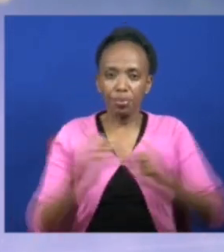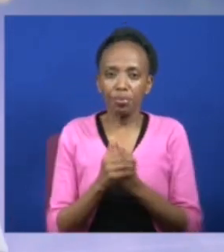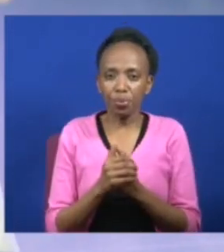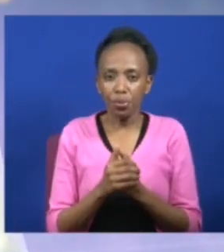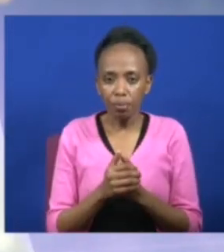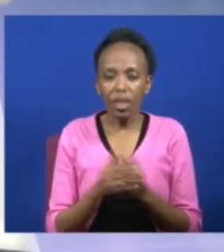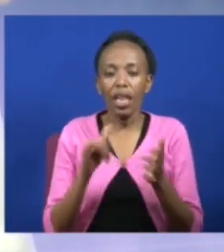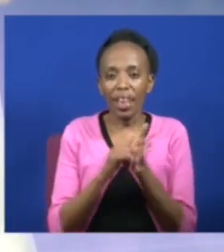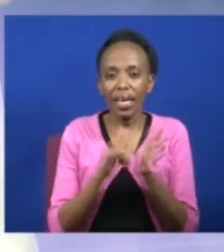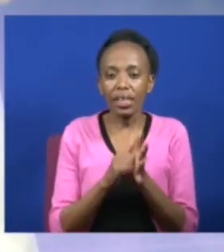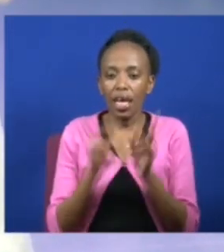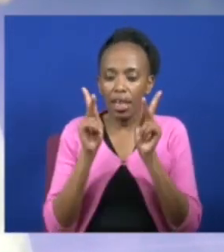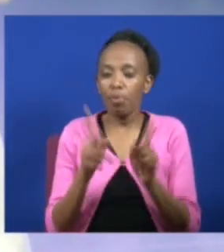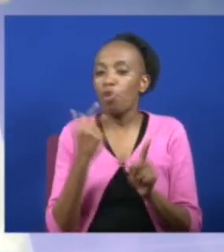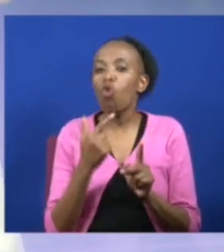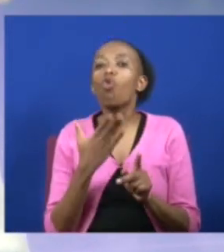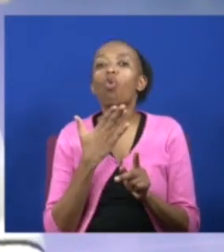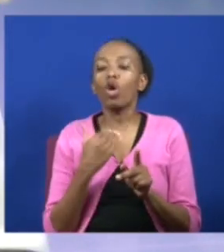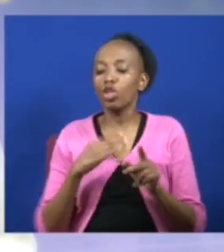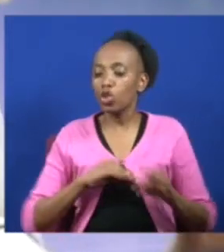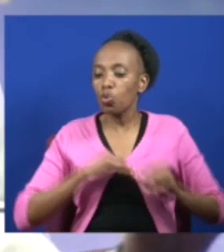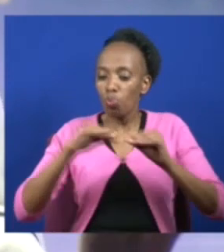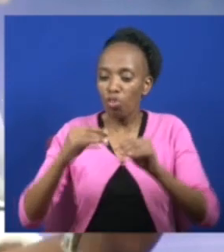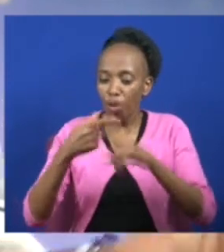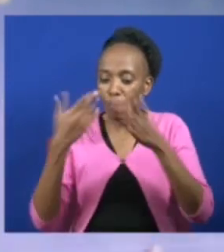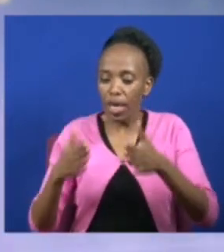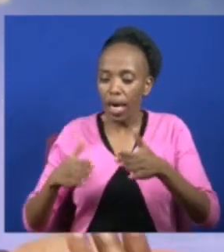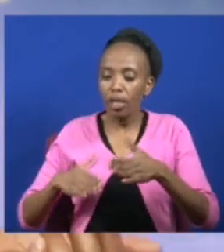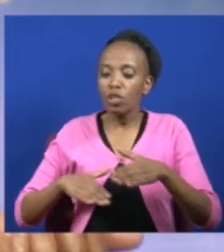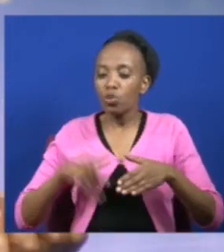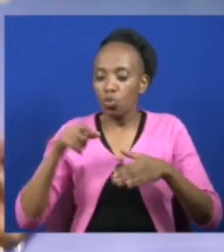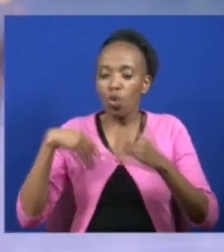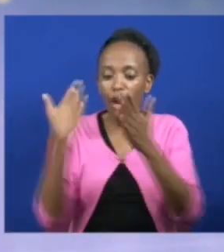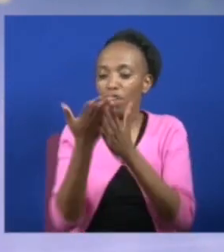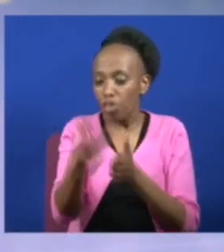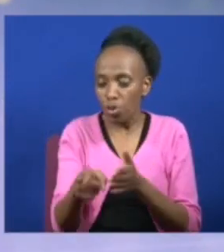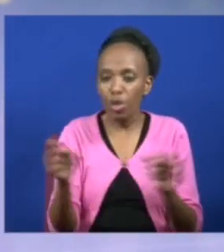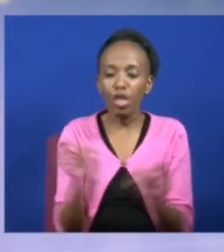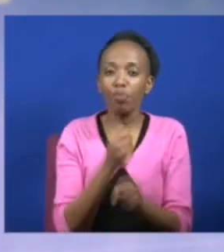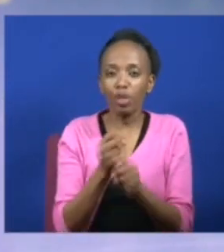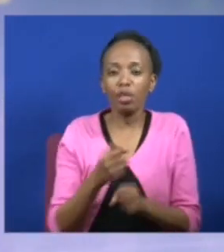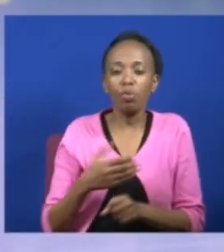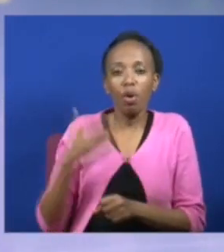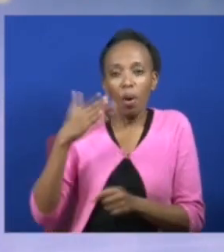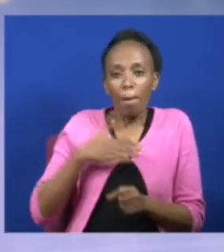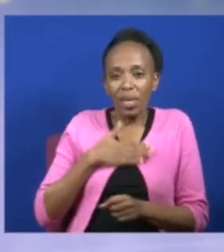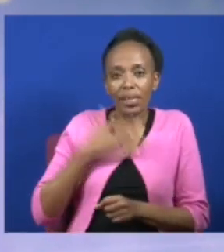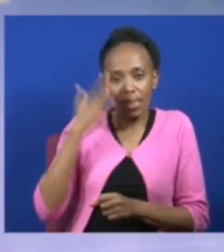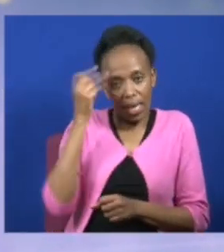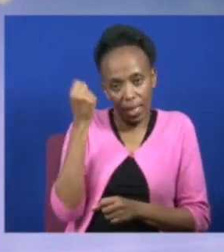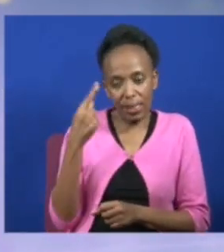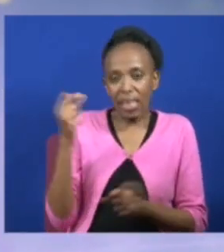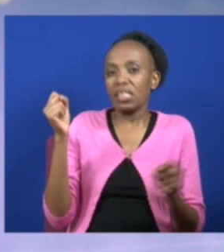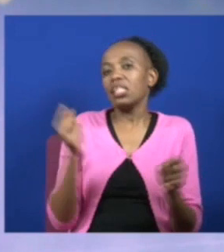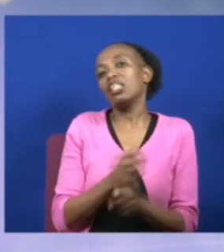fixed so that those who want to go from here to you cannot." Please take note of the word "cannot."